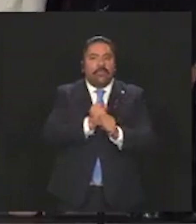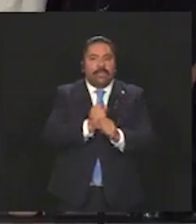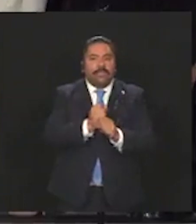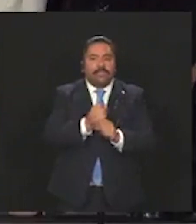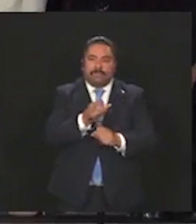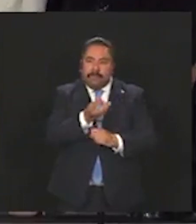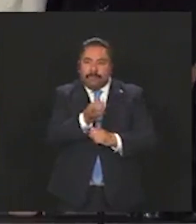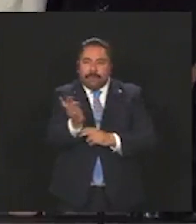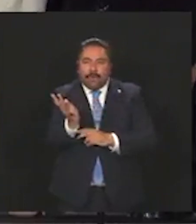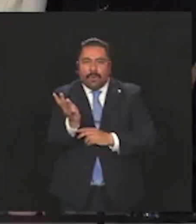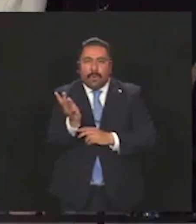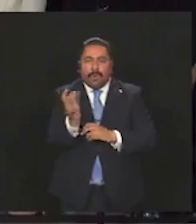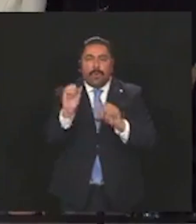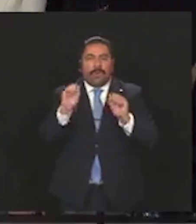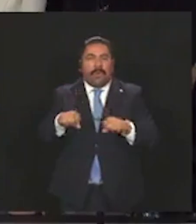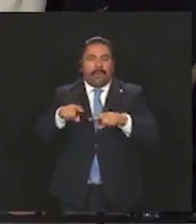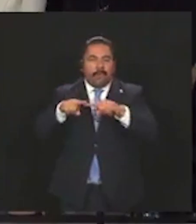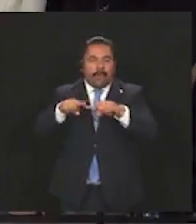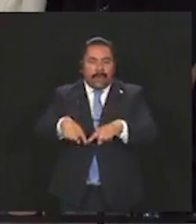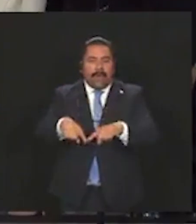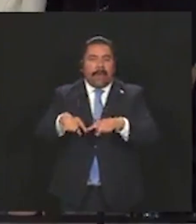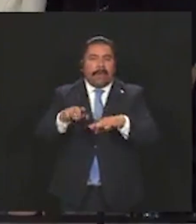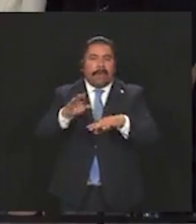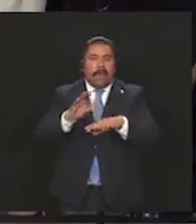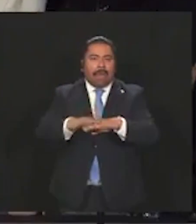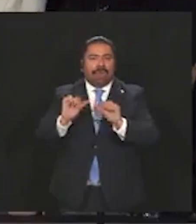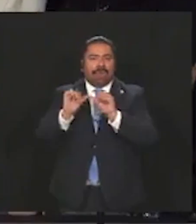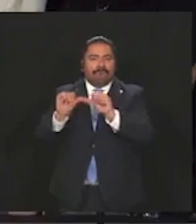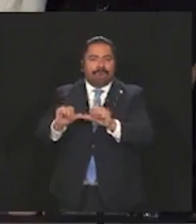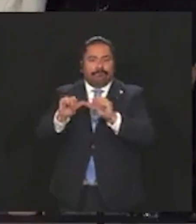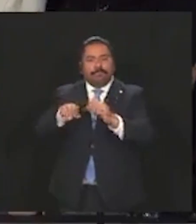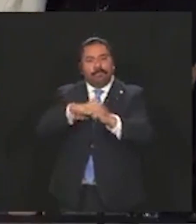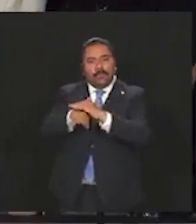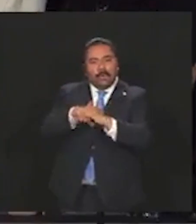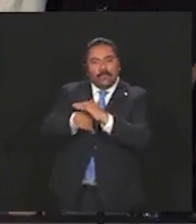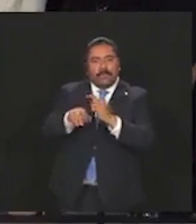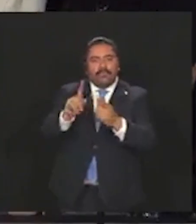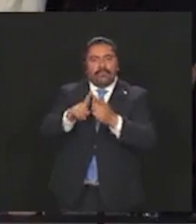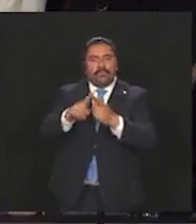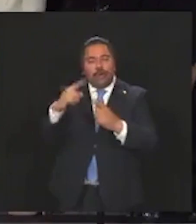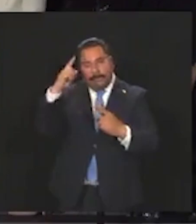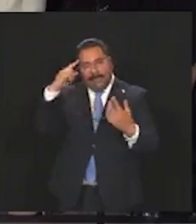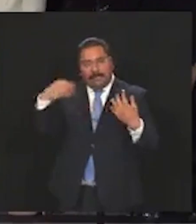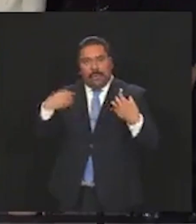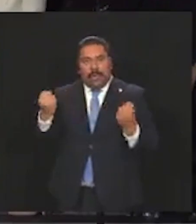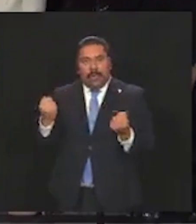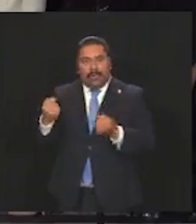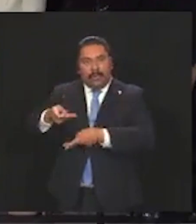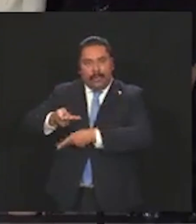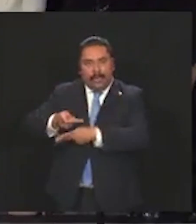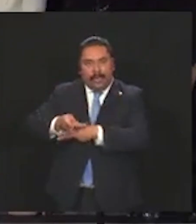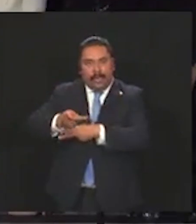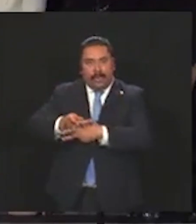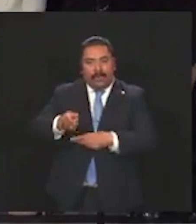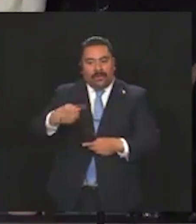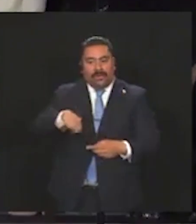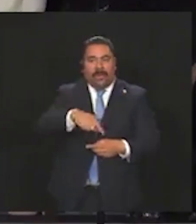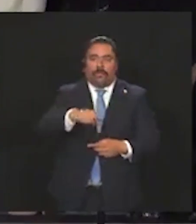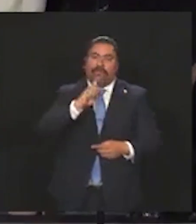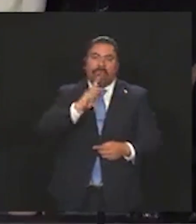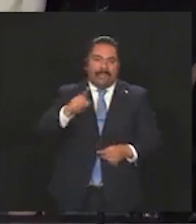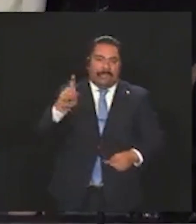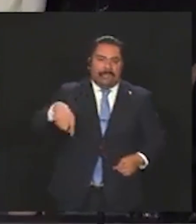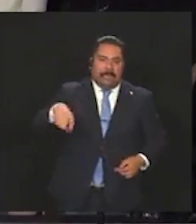Too few can rely on the consistent access to mental health care that they desperately